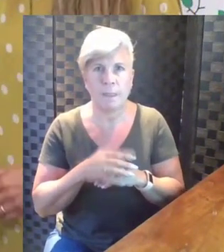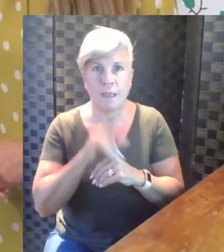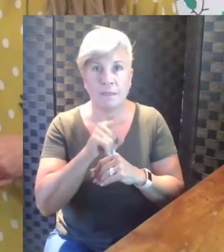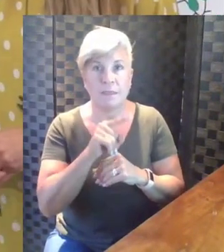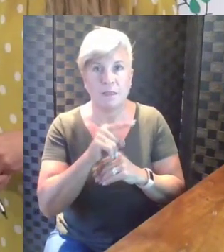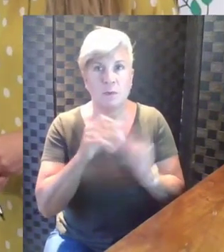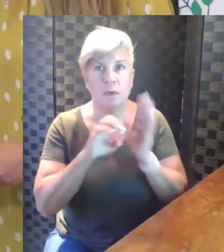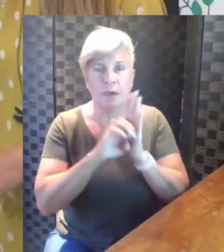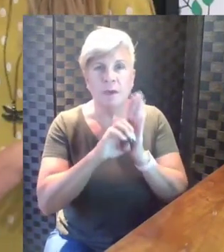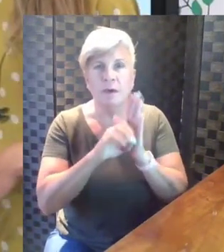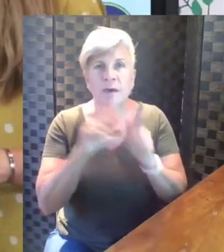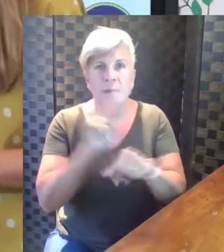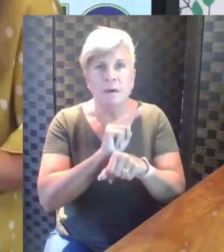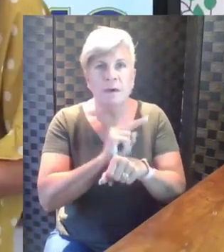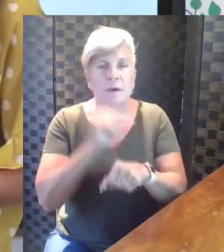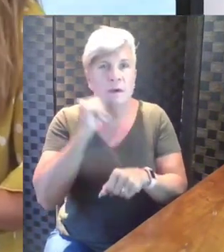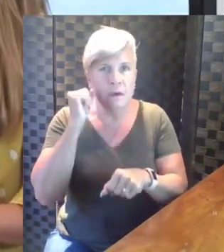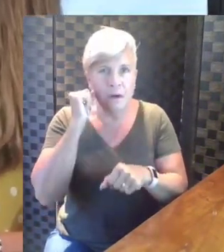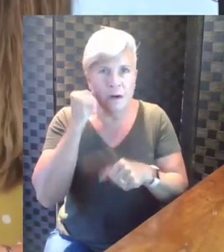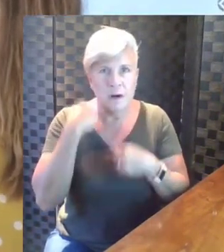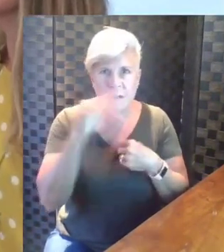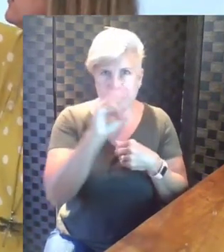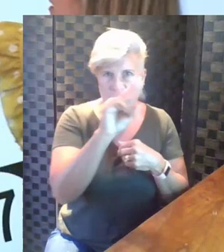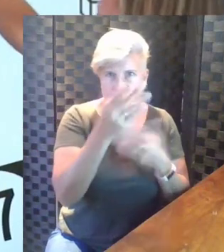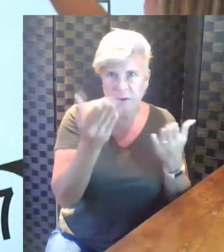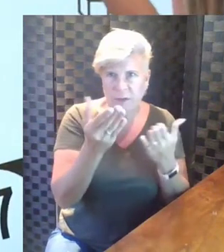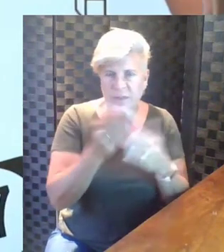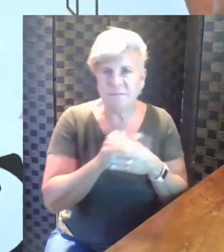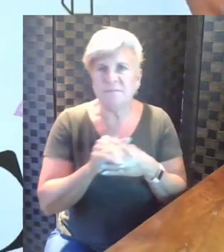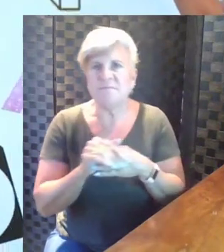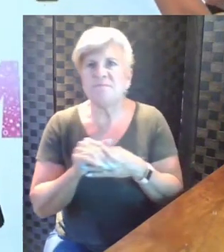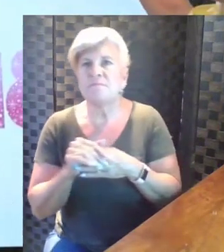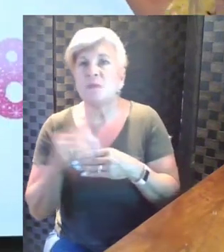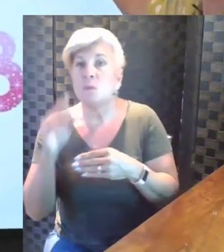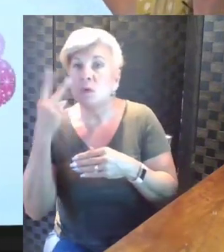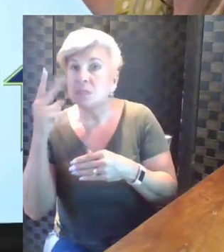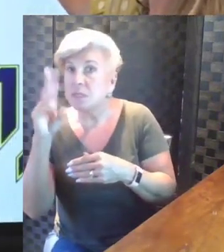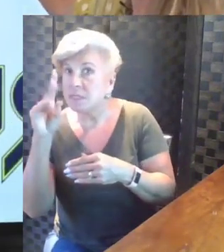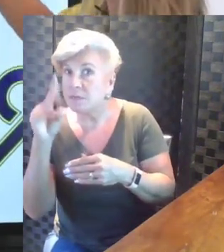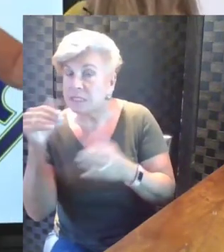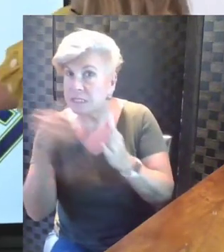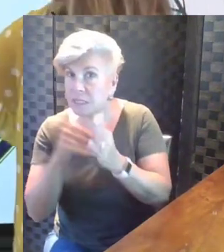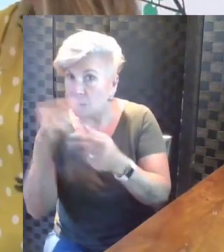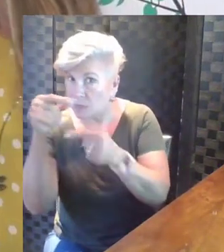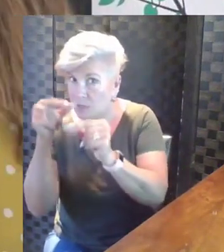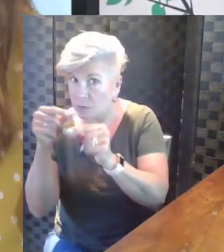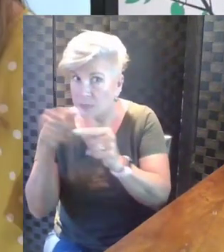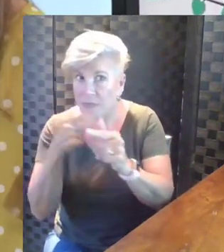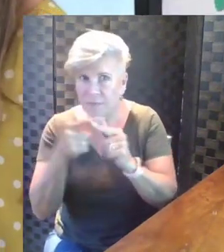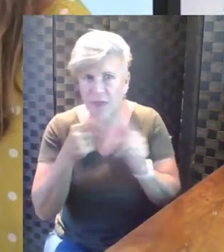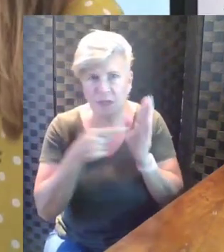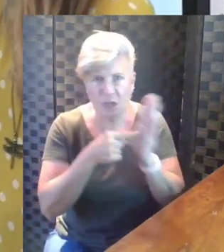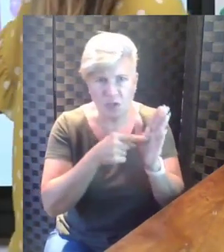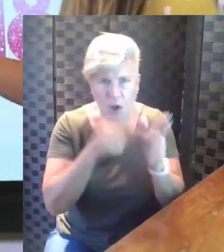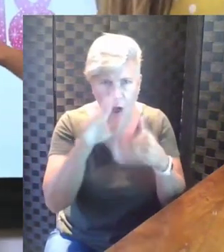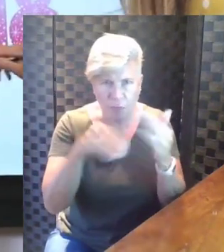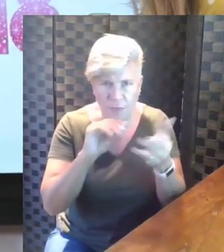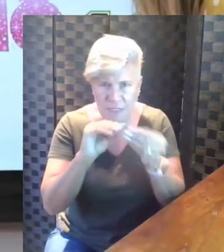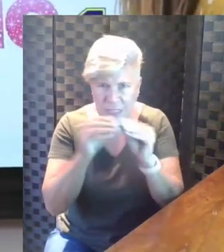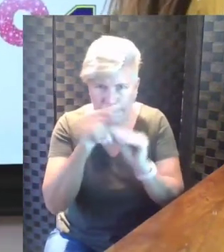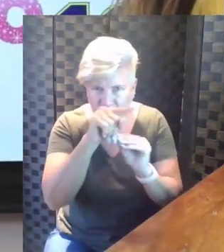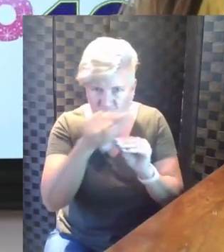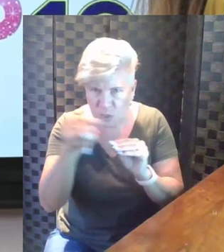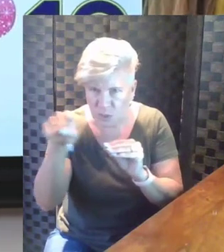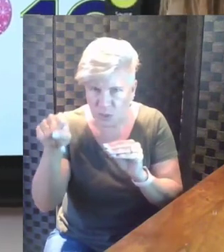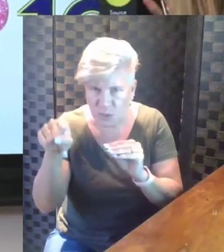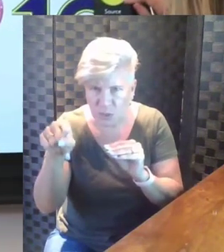This was an example that we used yesterday. We had 17 here. We saw 17 again with the cubes. And then I showed you all these